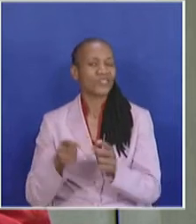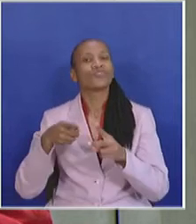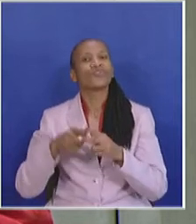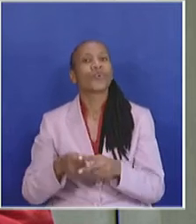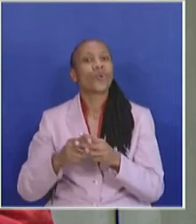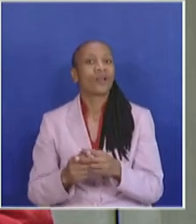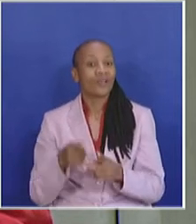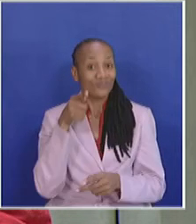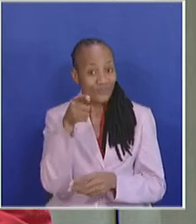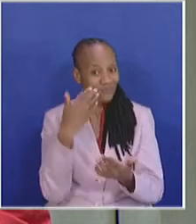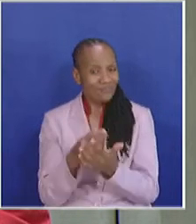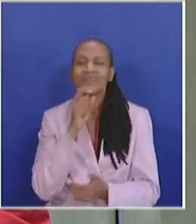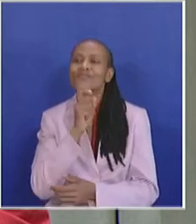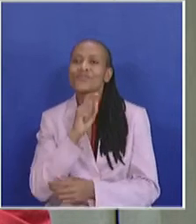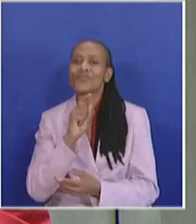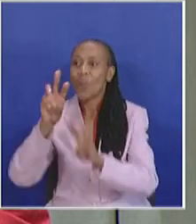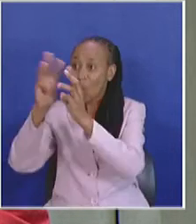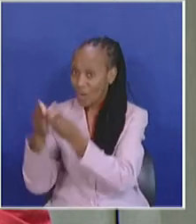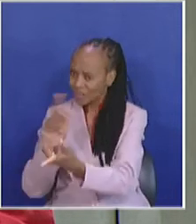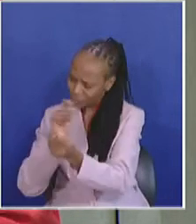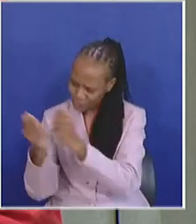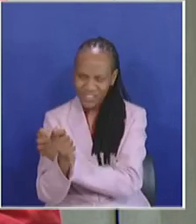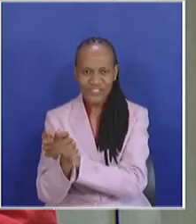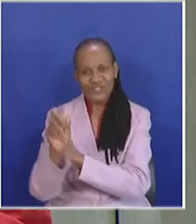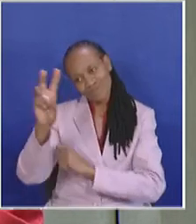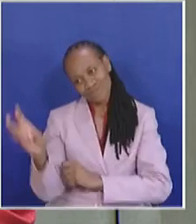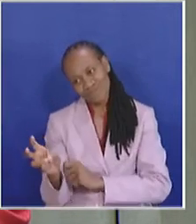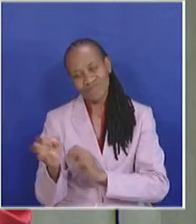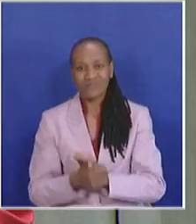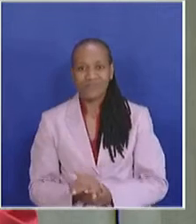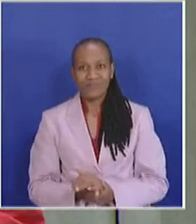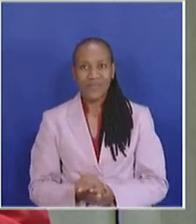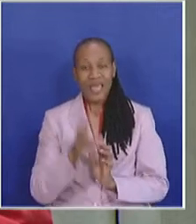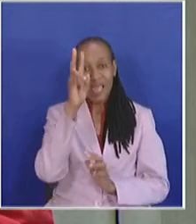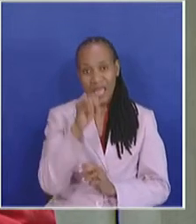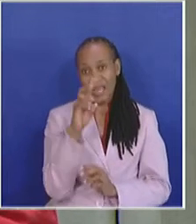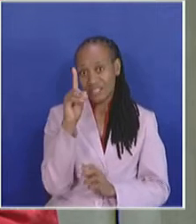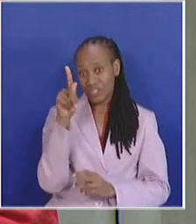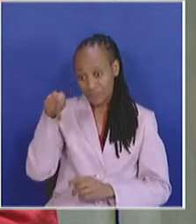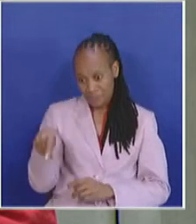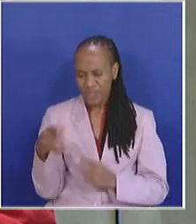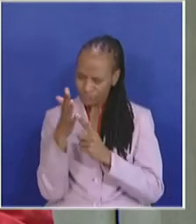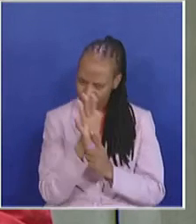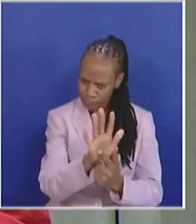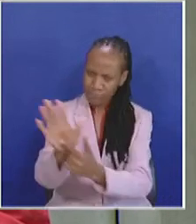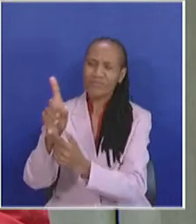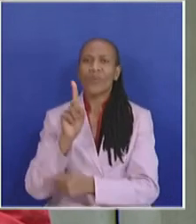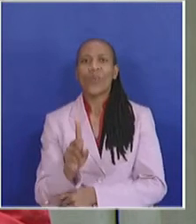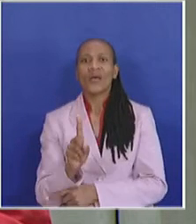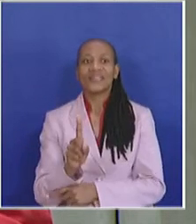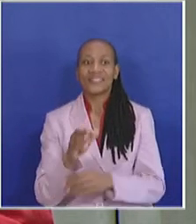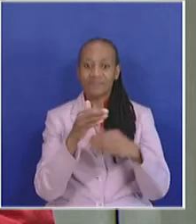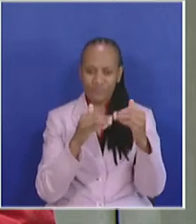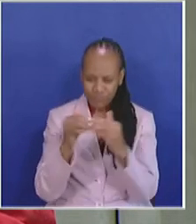which you can use to change the world," close quote. The National Development Plan highlights the importance of